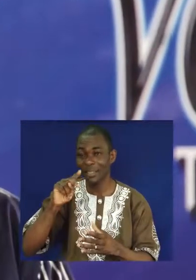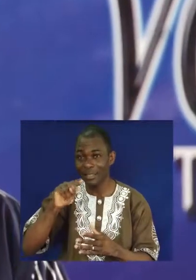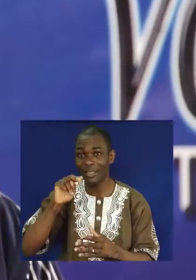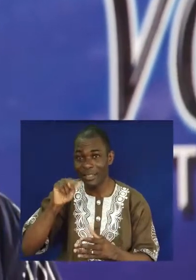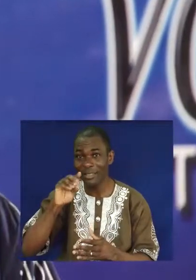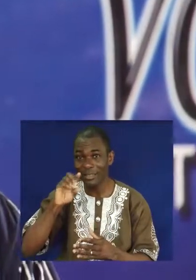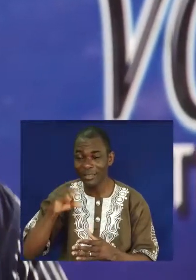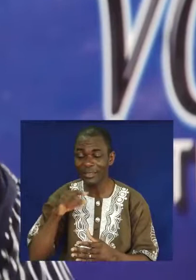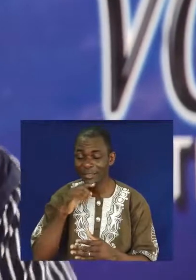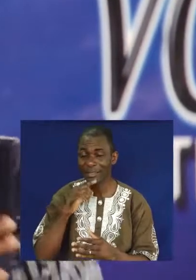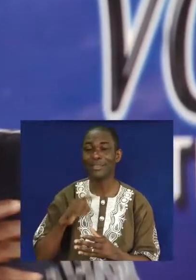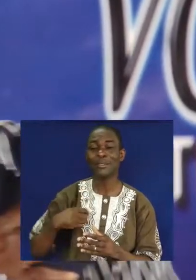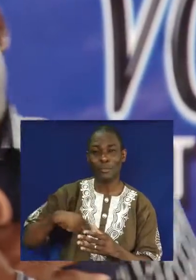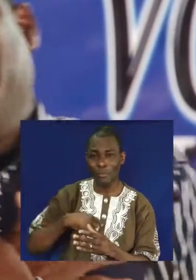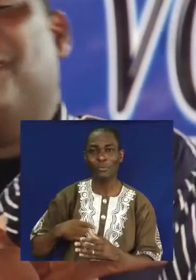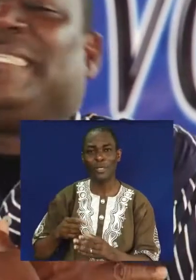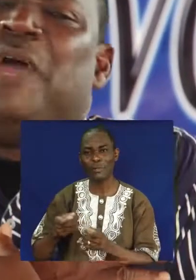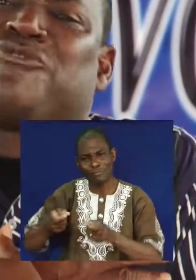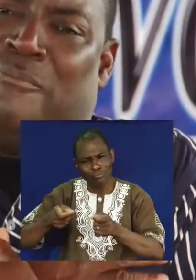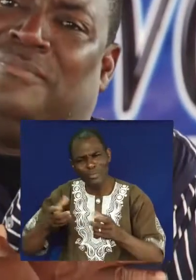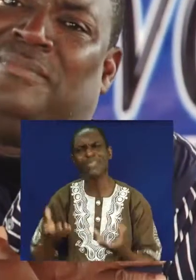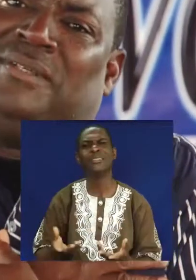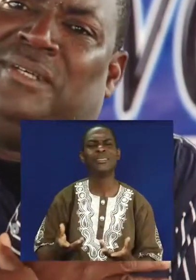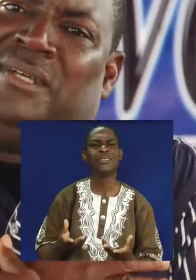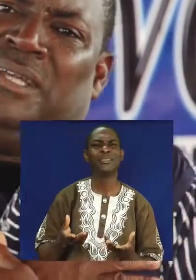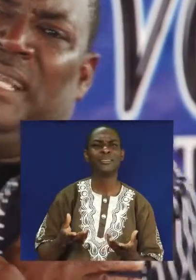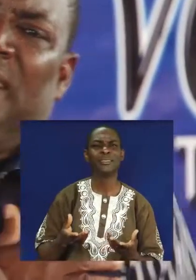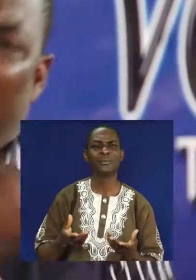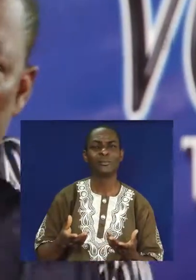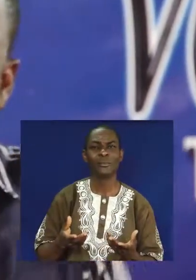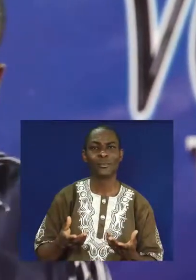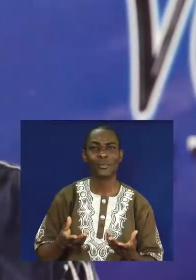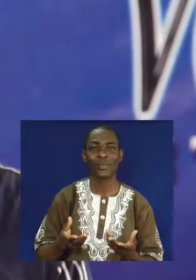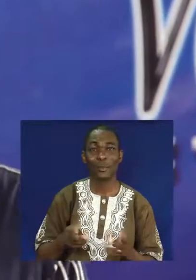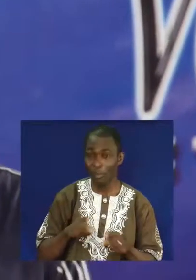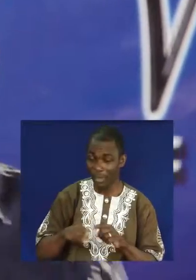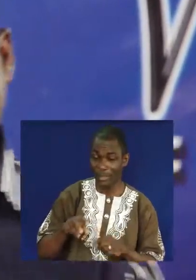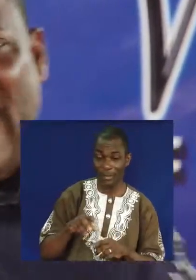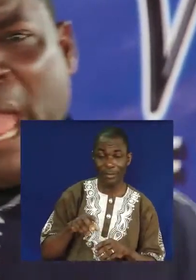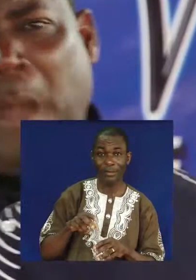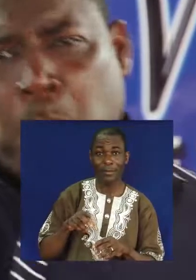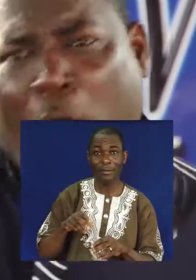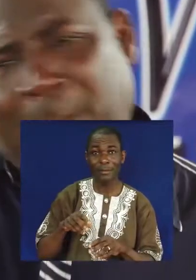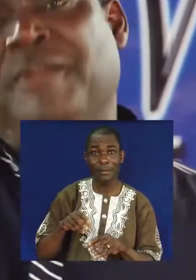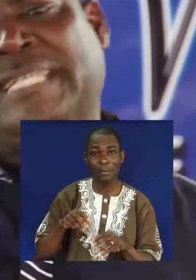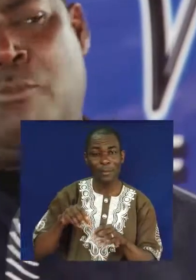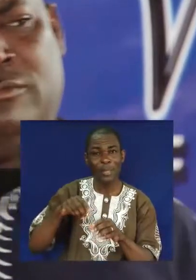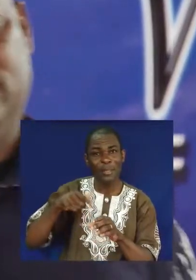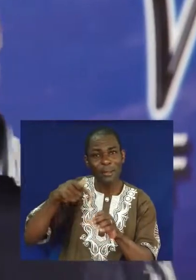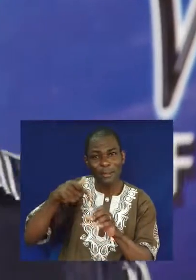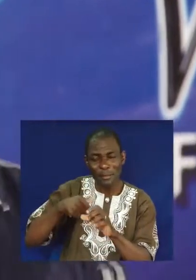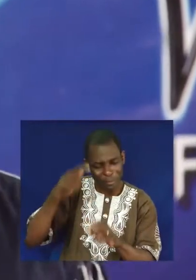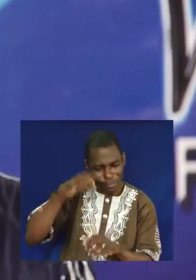my home. A person being Kuminya, I am myself. The African politician, Edinensa, Ebe Bo